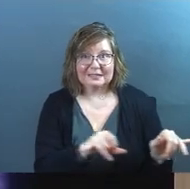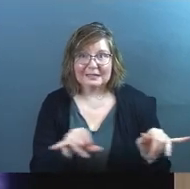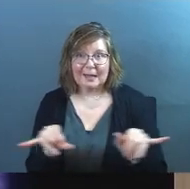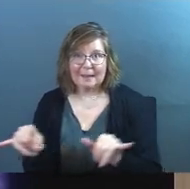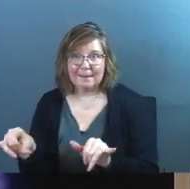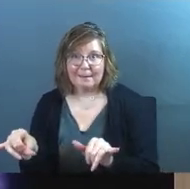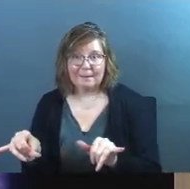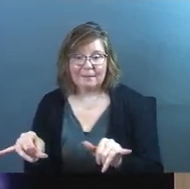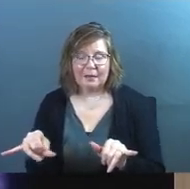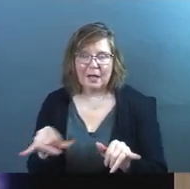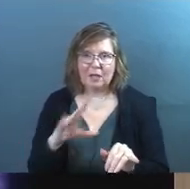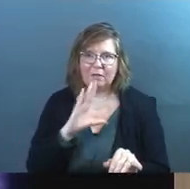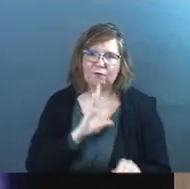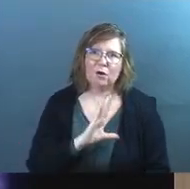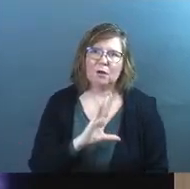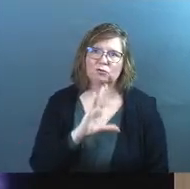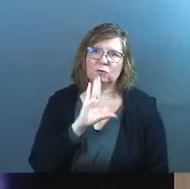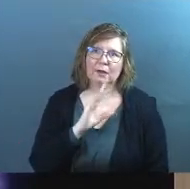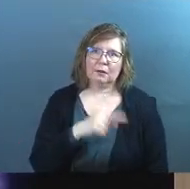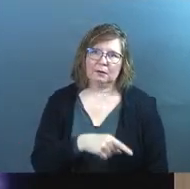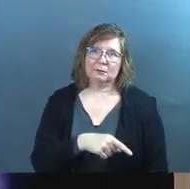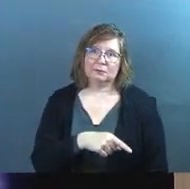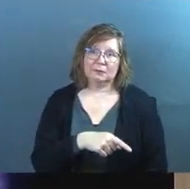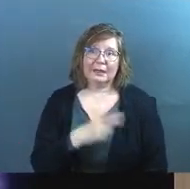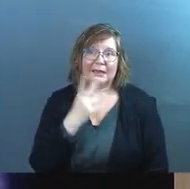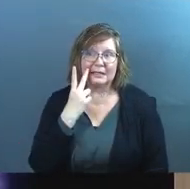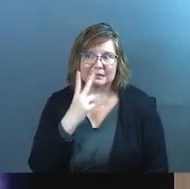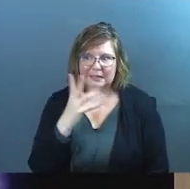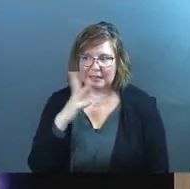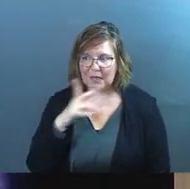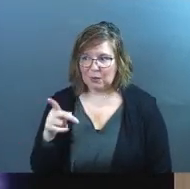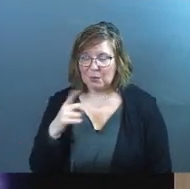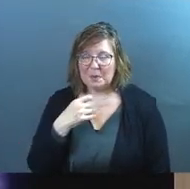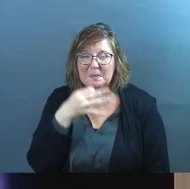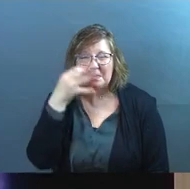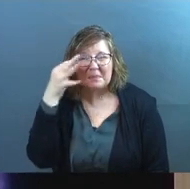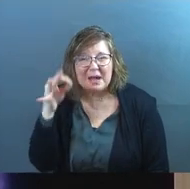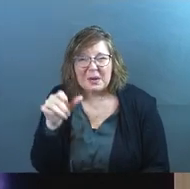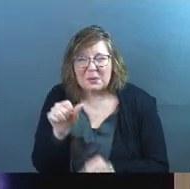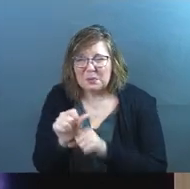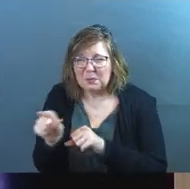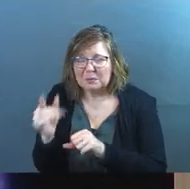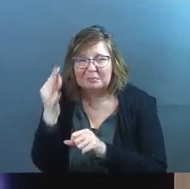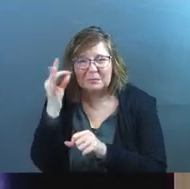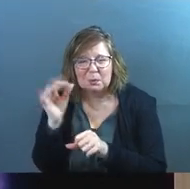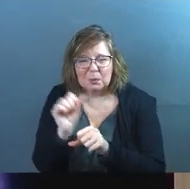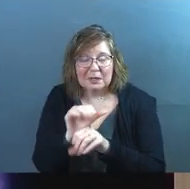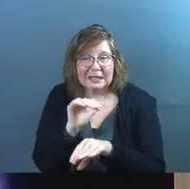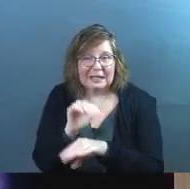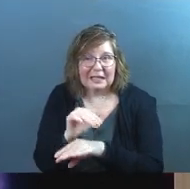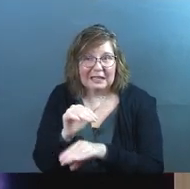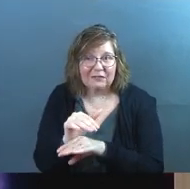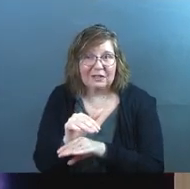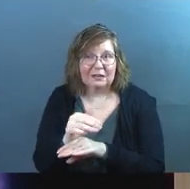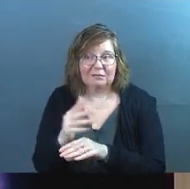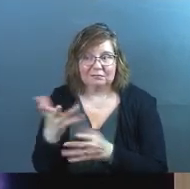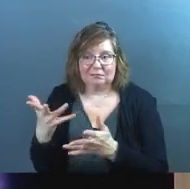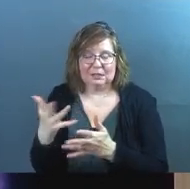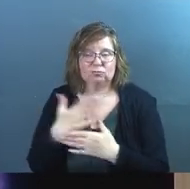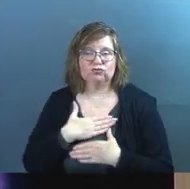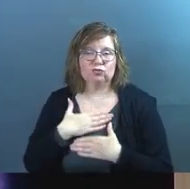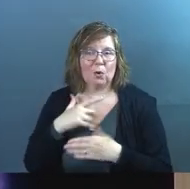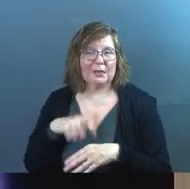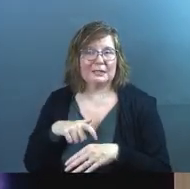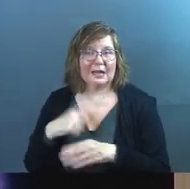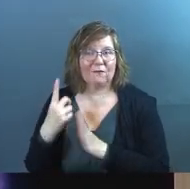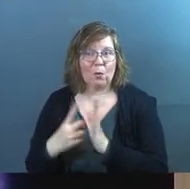same amount and they're frustrated, right? They see these guys who have barely been there, who have just worked in the evening breeze, you know, just enjoying